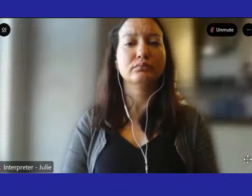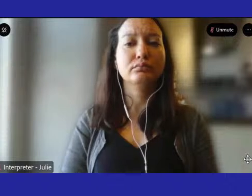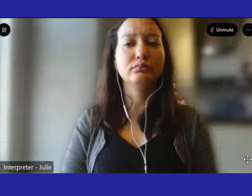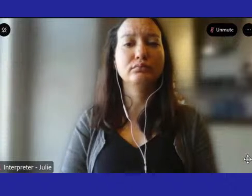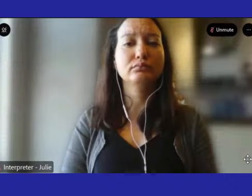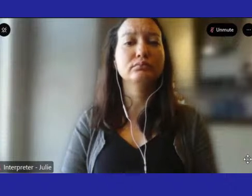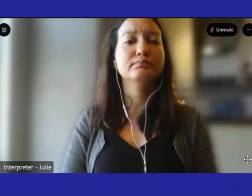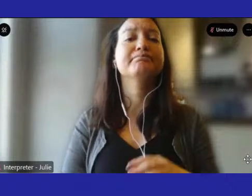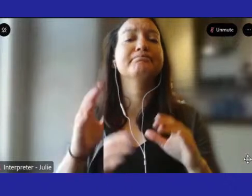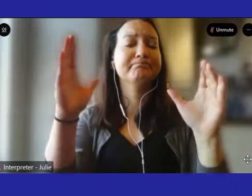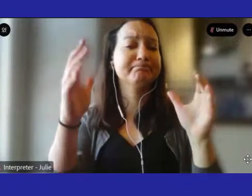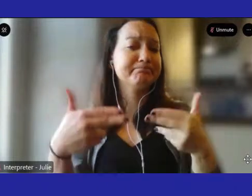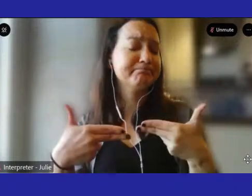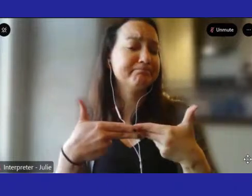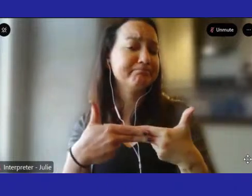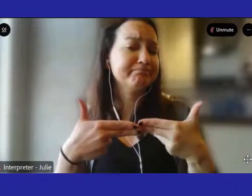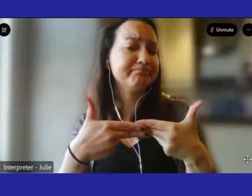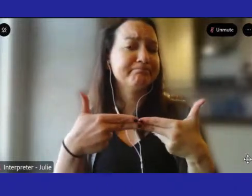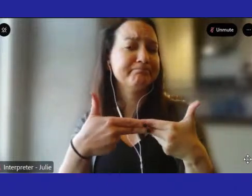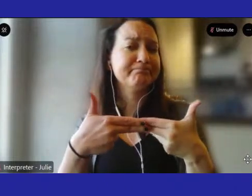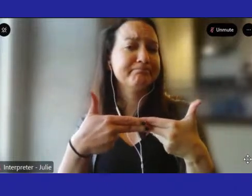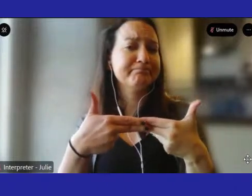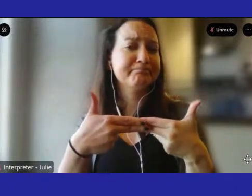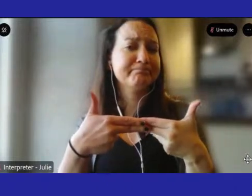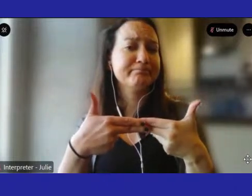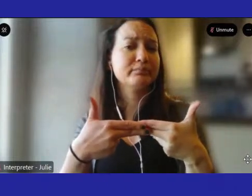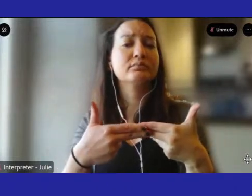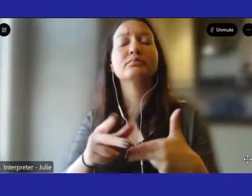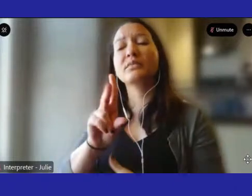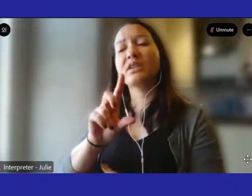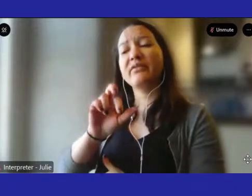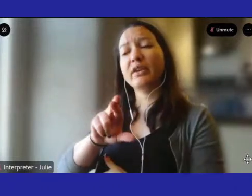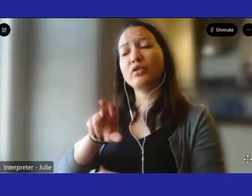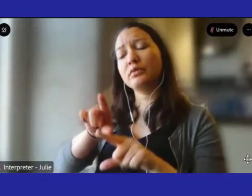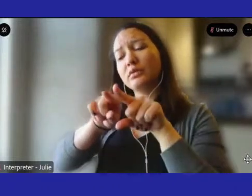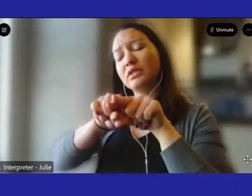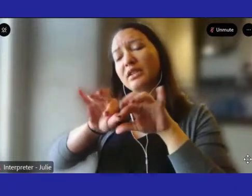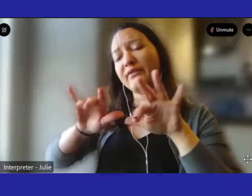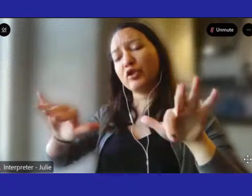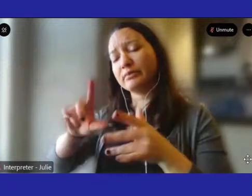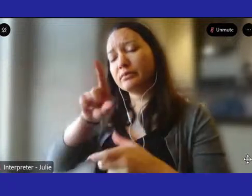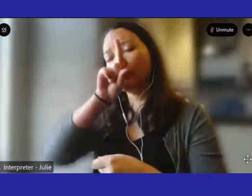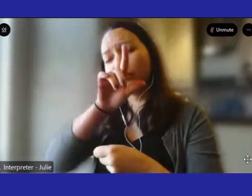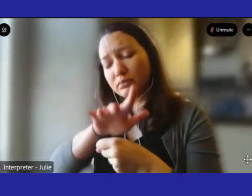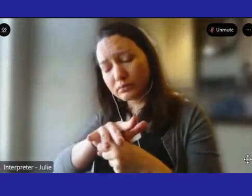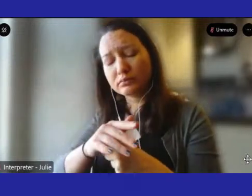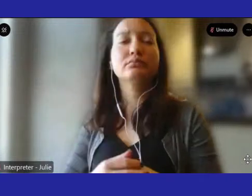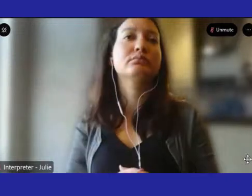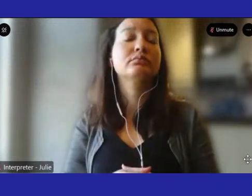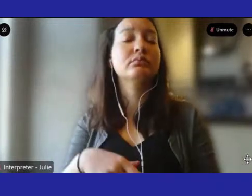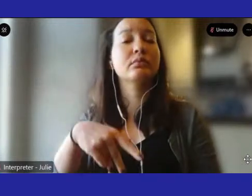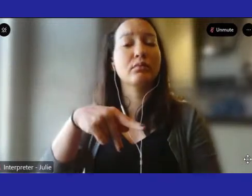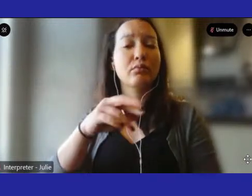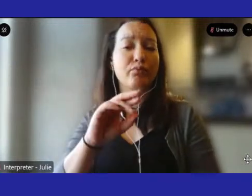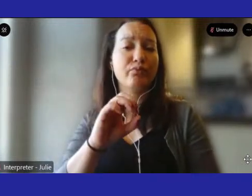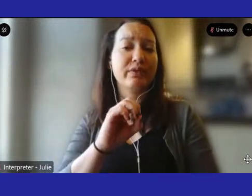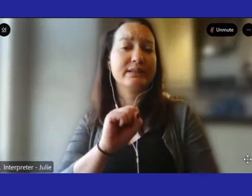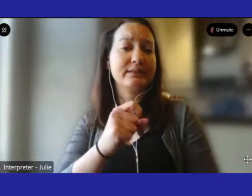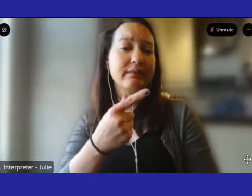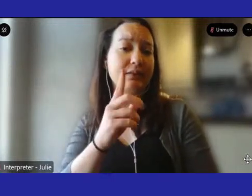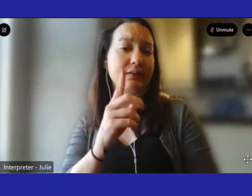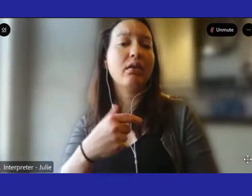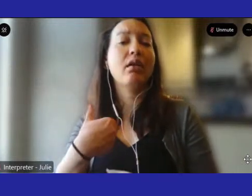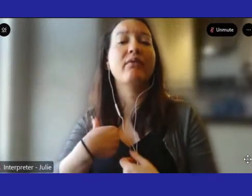next slide, we will see a quick note about our vendor diversity commitment. So Press Ganey did submit a waiver